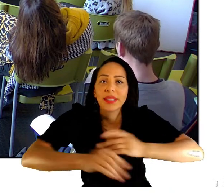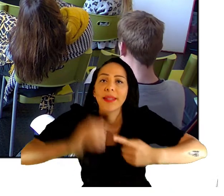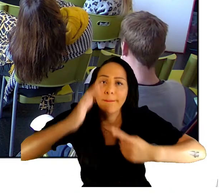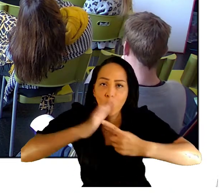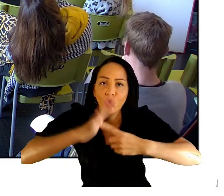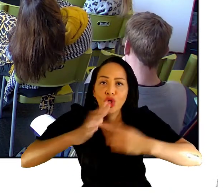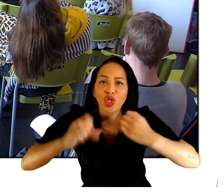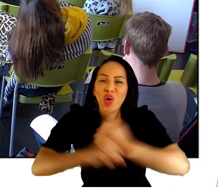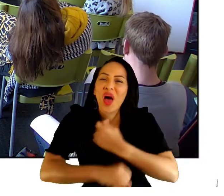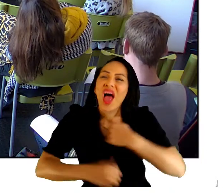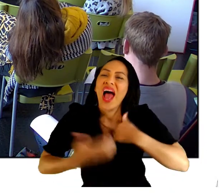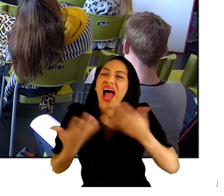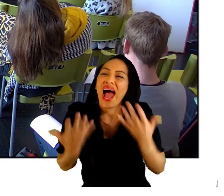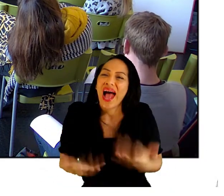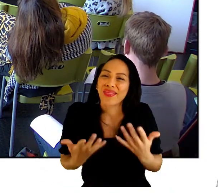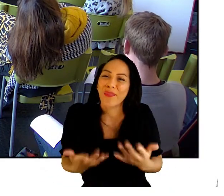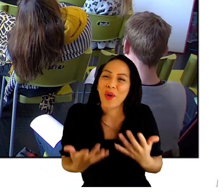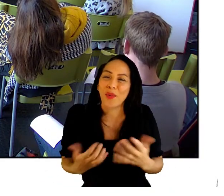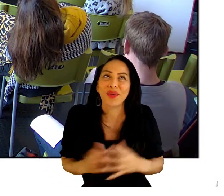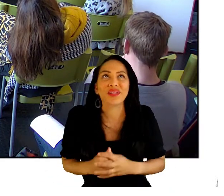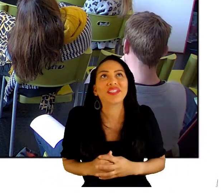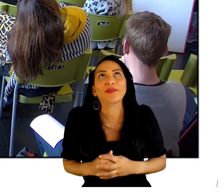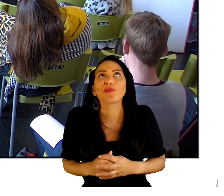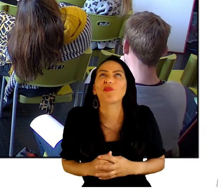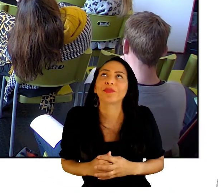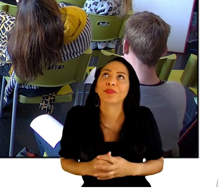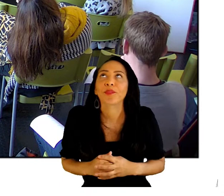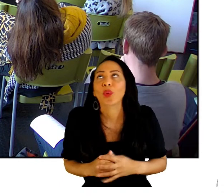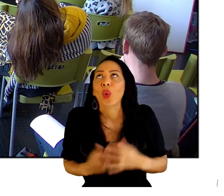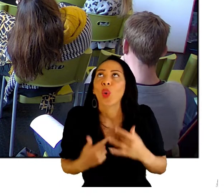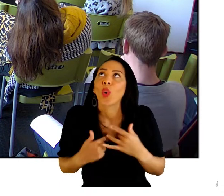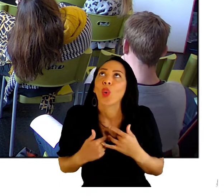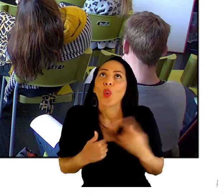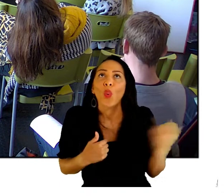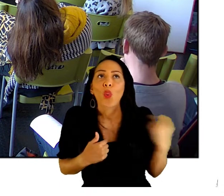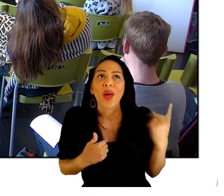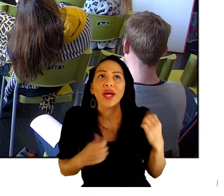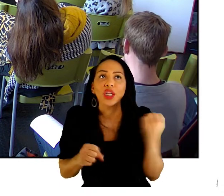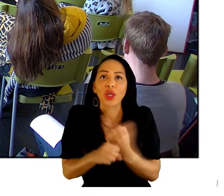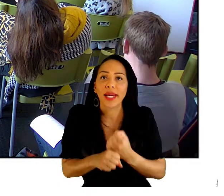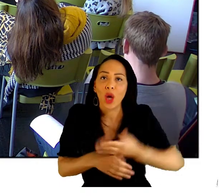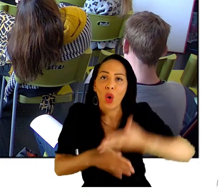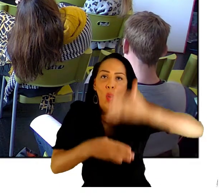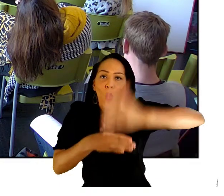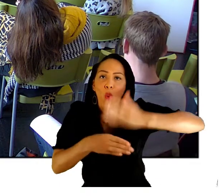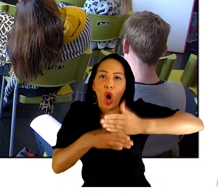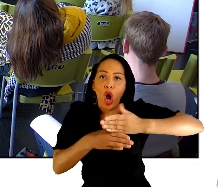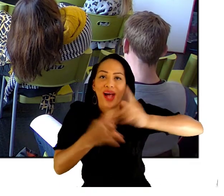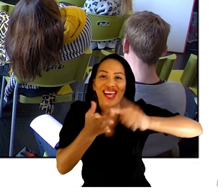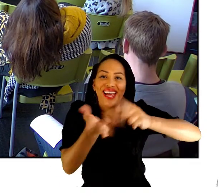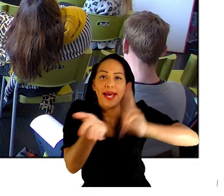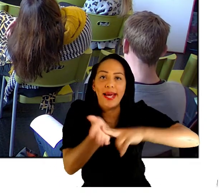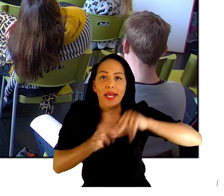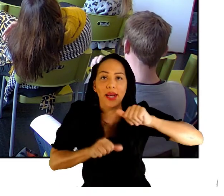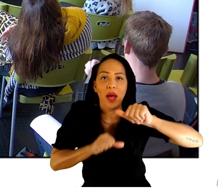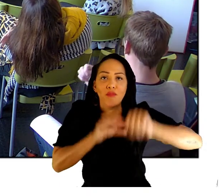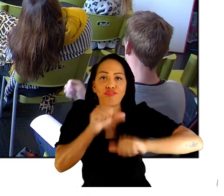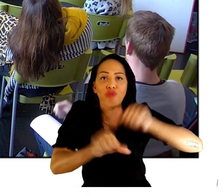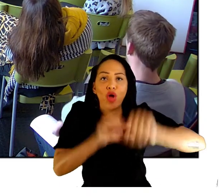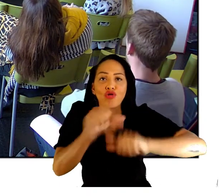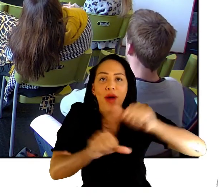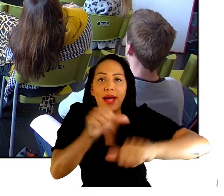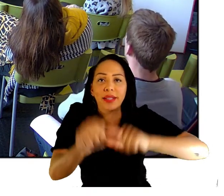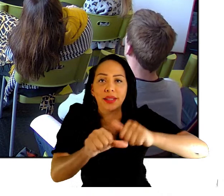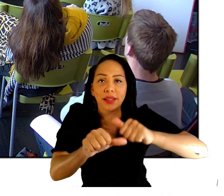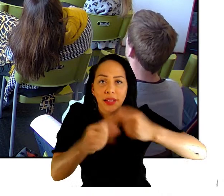like, where we're doing work in progress showings at the end of every week, and it feels like all we're doing is working towards the work in progress showing.